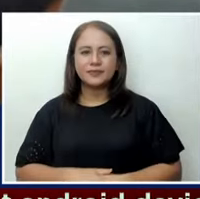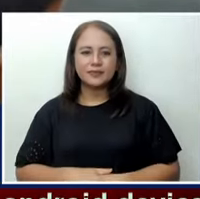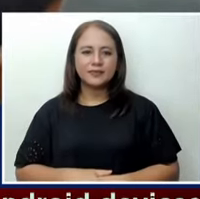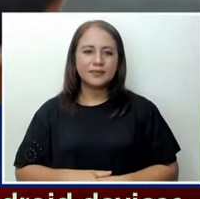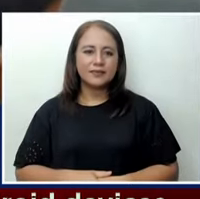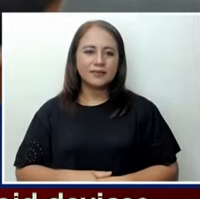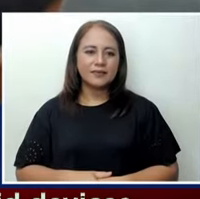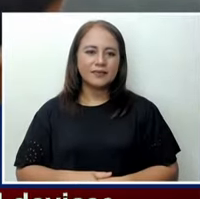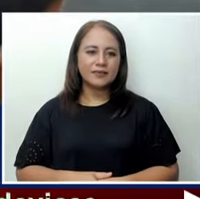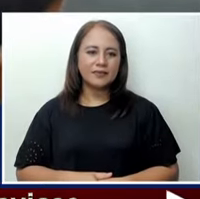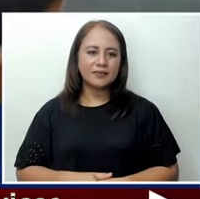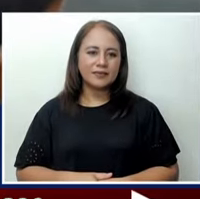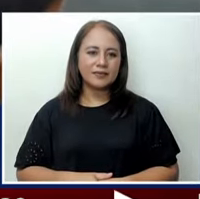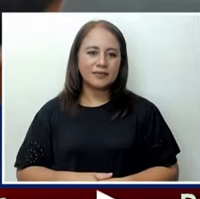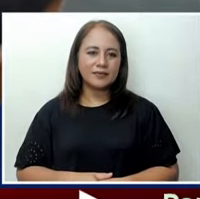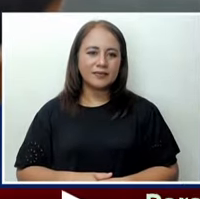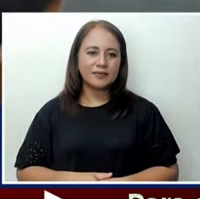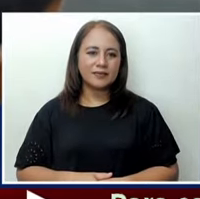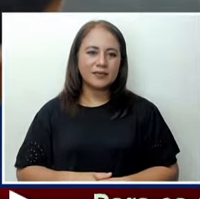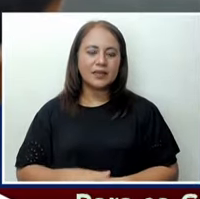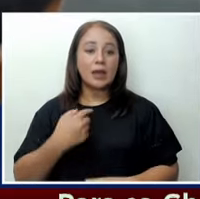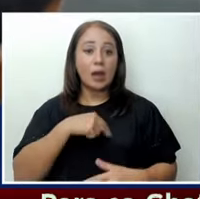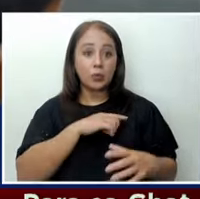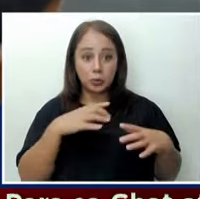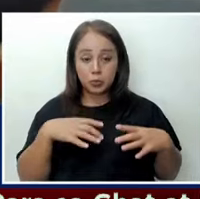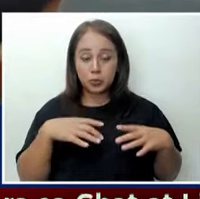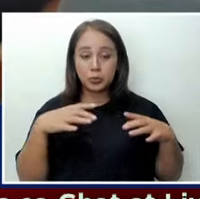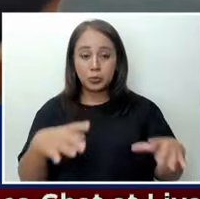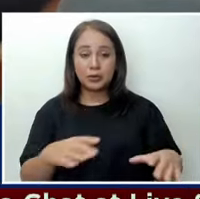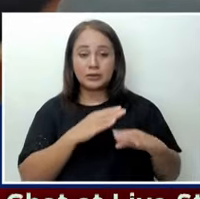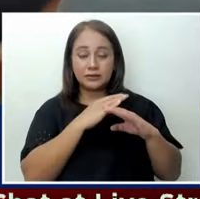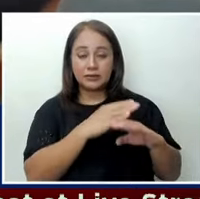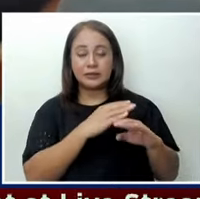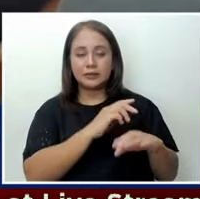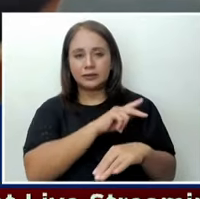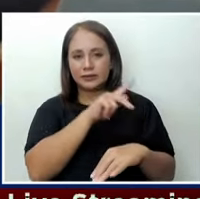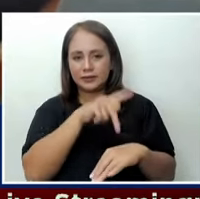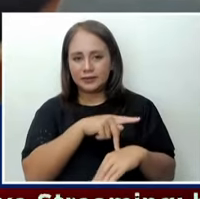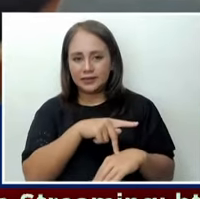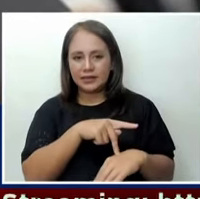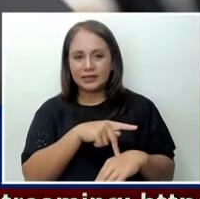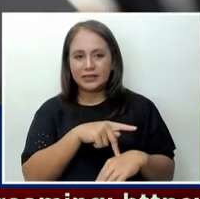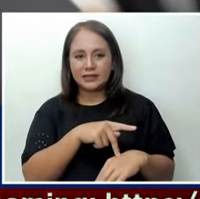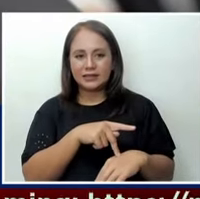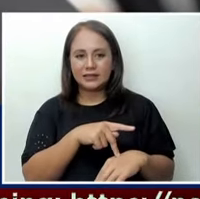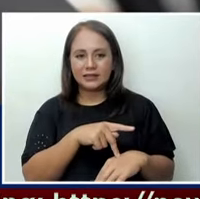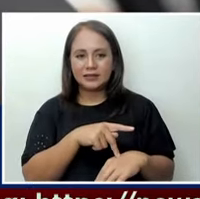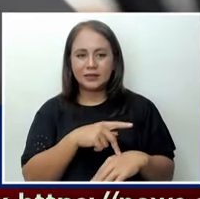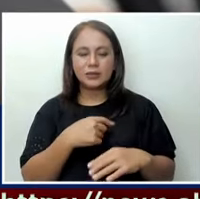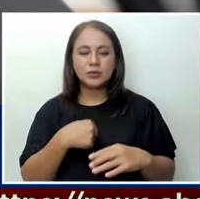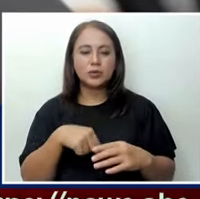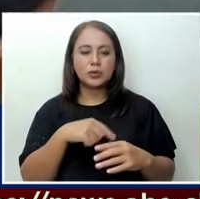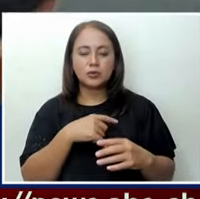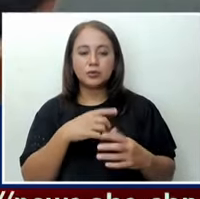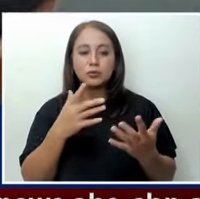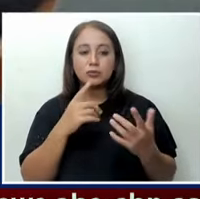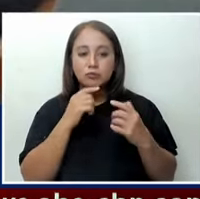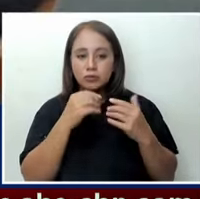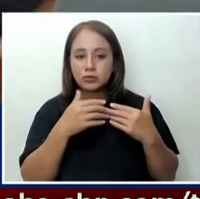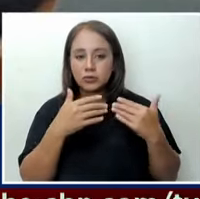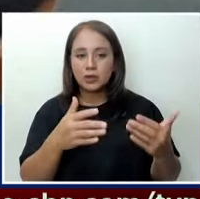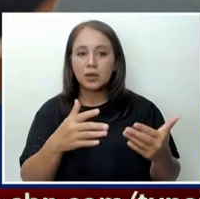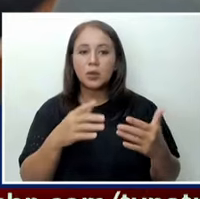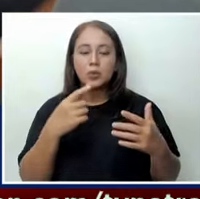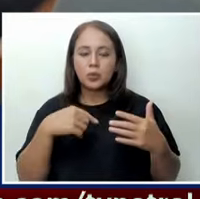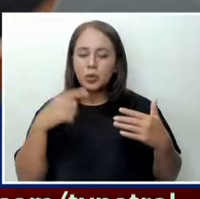has made clear our commitment to the defense of the Philippines is ironclad. So make no mistake, Mr. President, we will